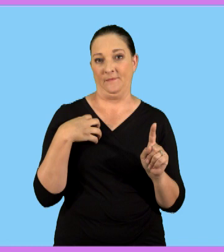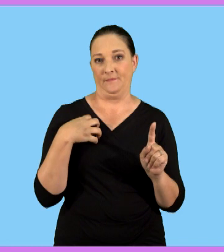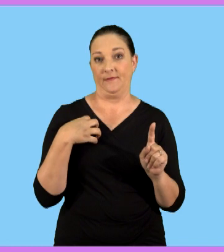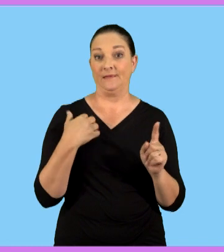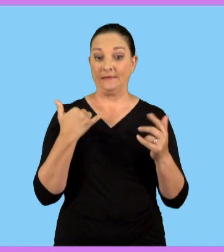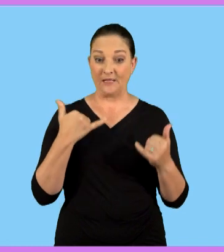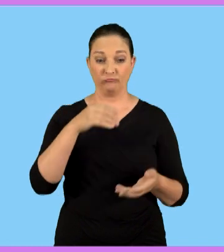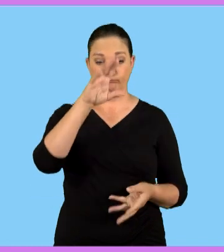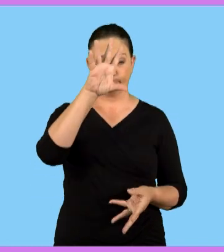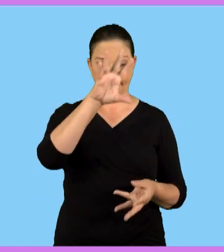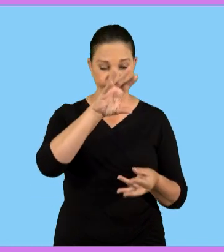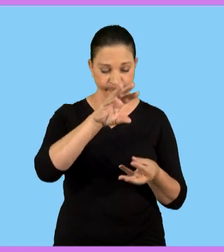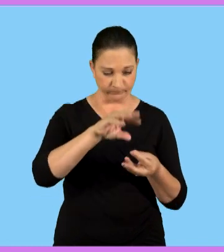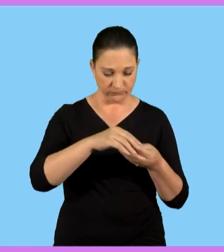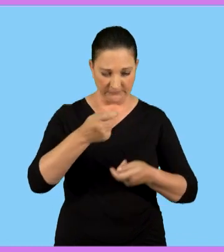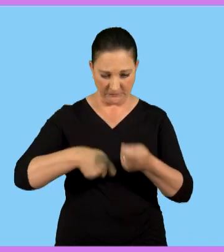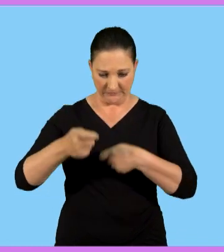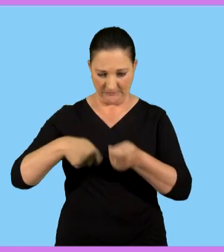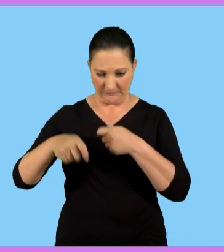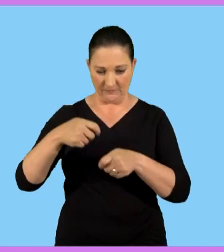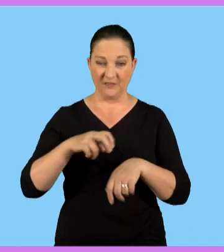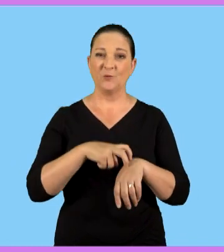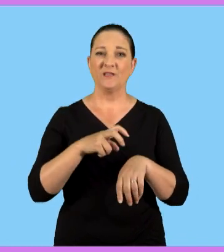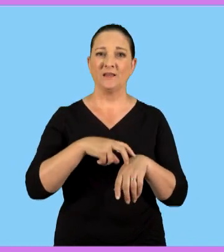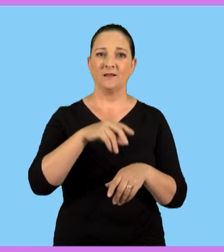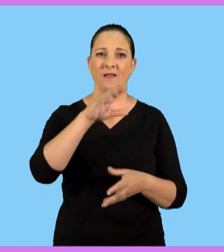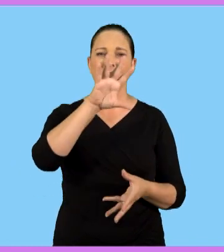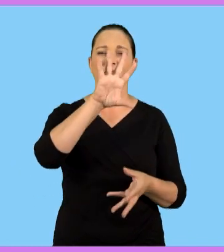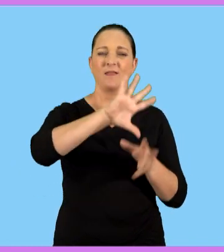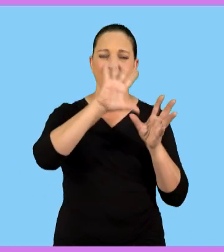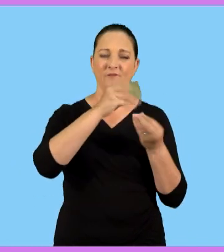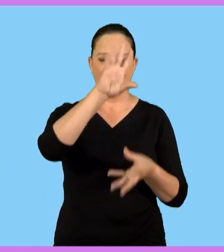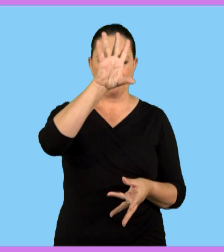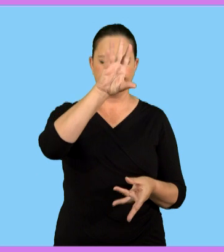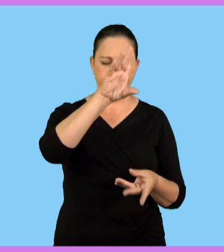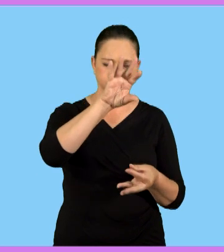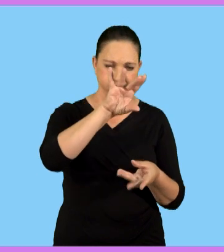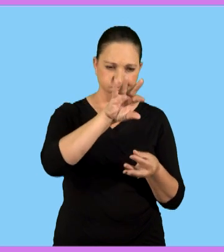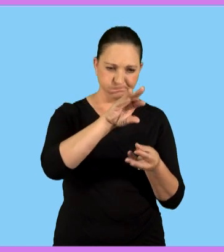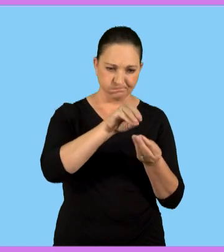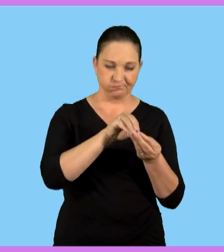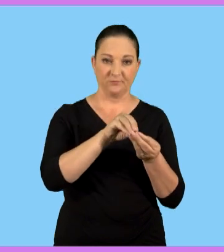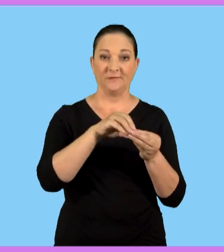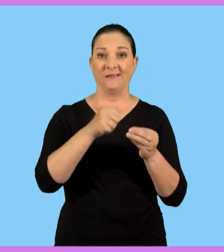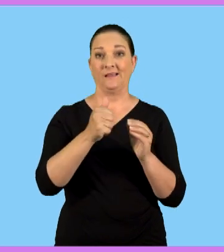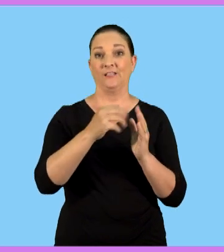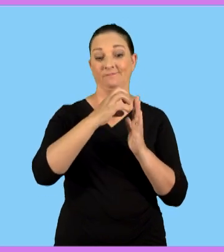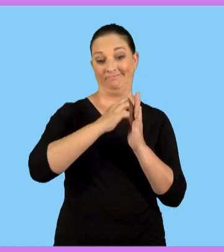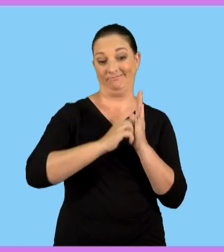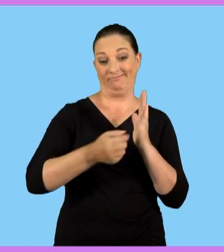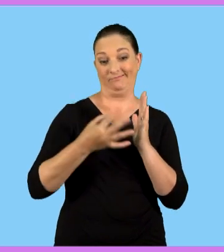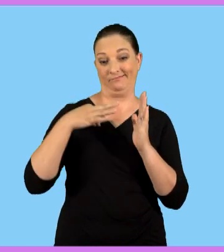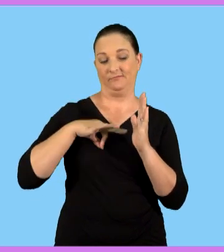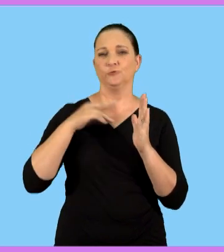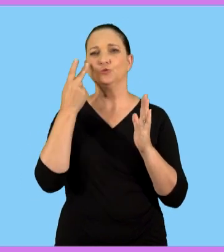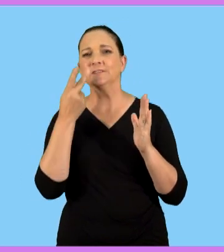of expenses. What we've got to do is we've got to check, or we've got to add all the expenses together, then take it away from the